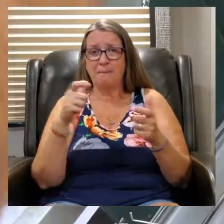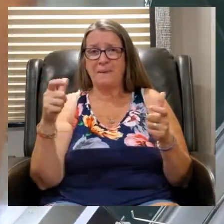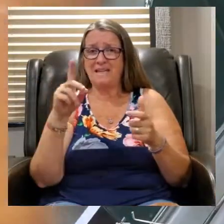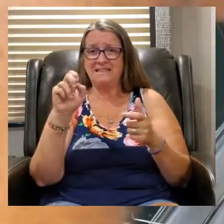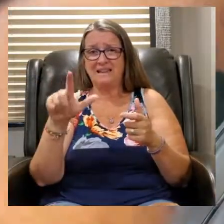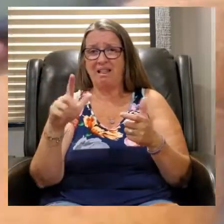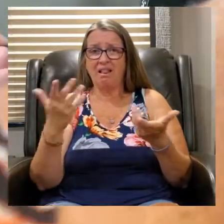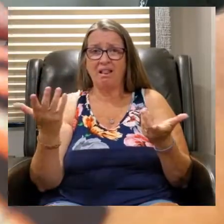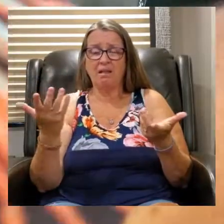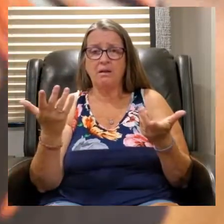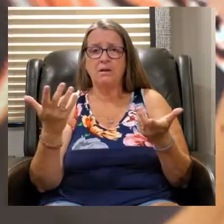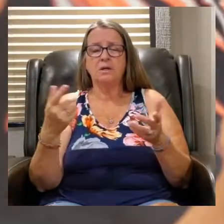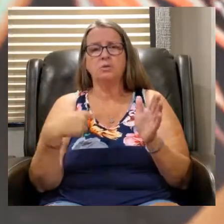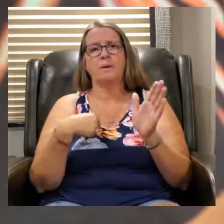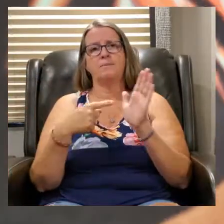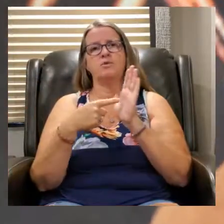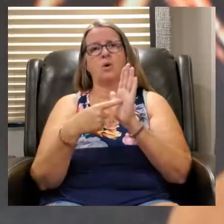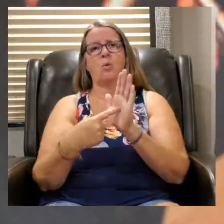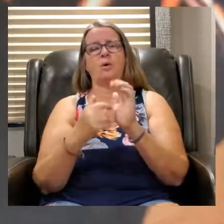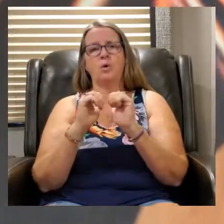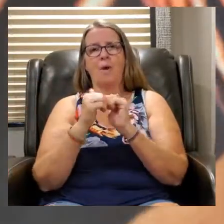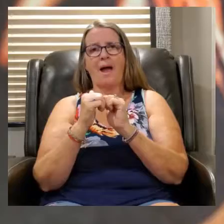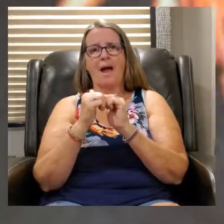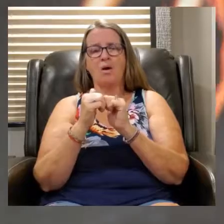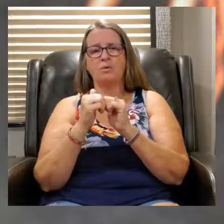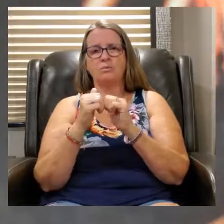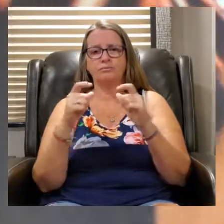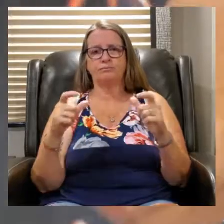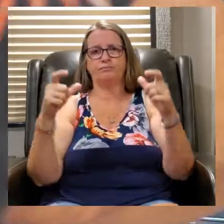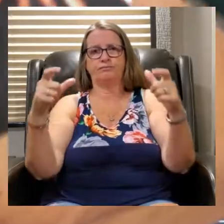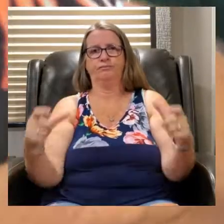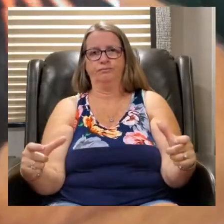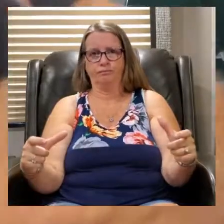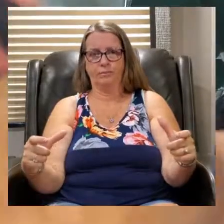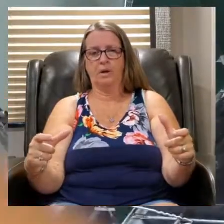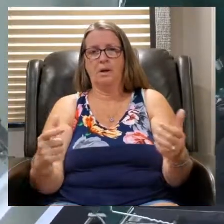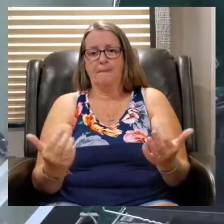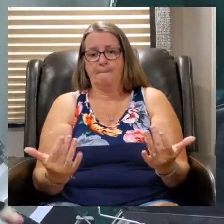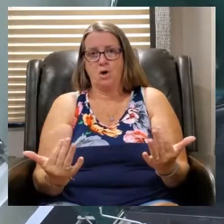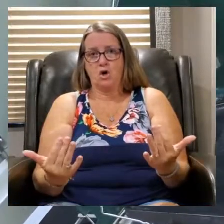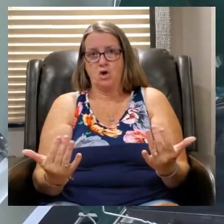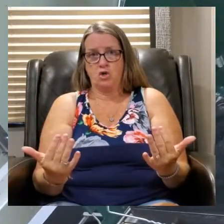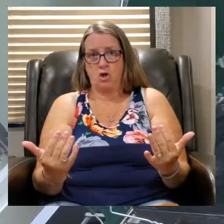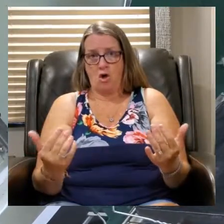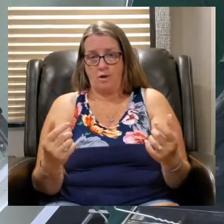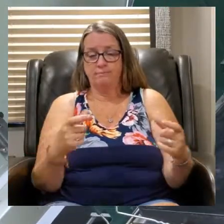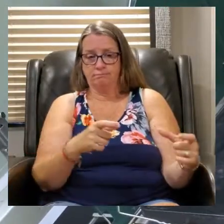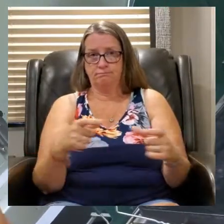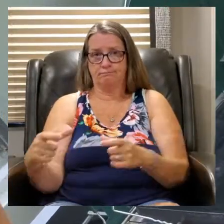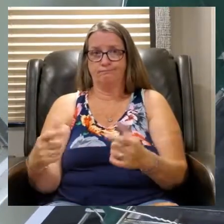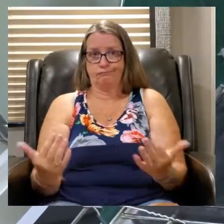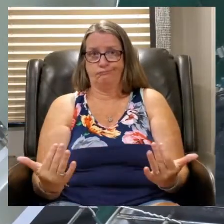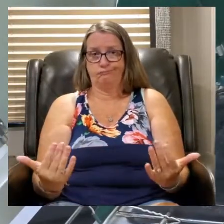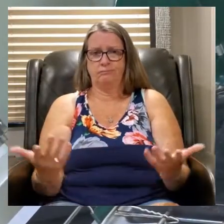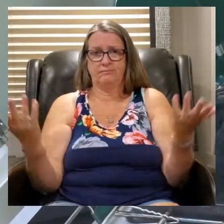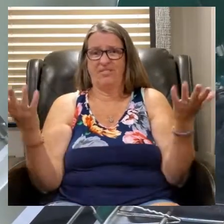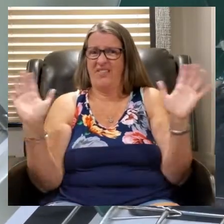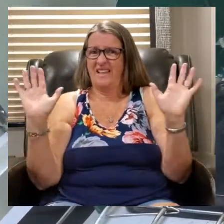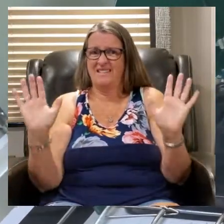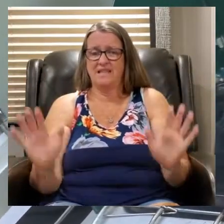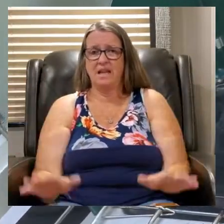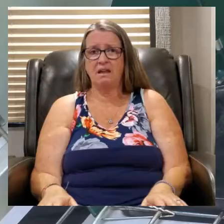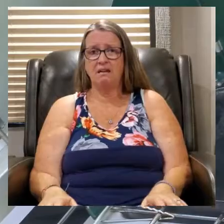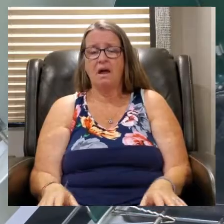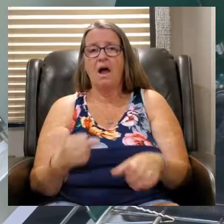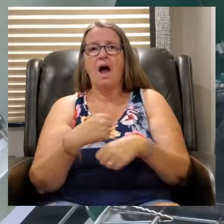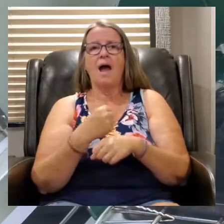deal. So here I am. I'm just putting the griddle on. I got the burners on. And